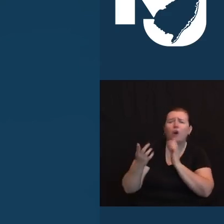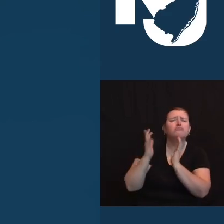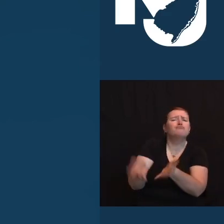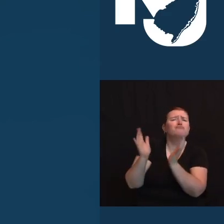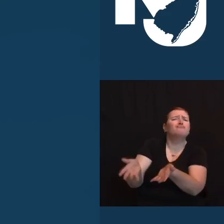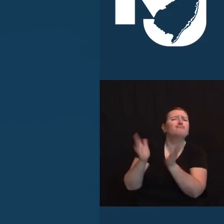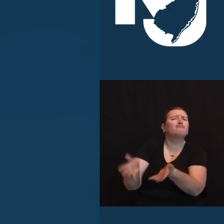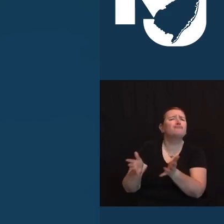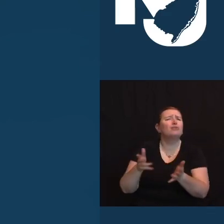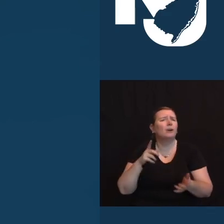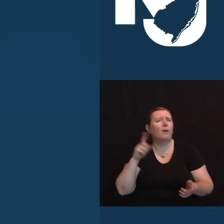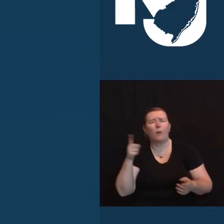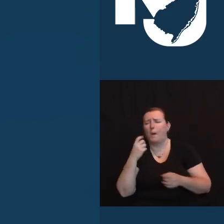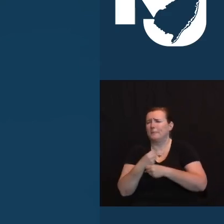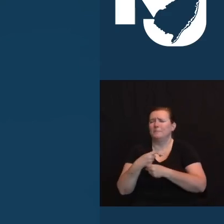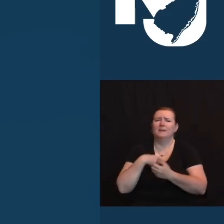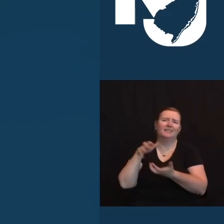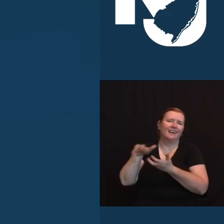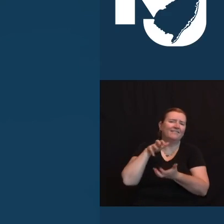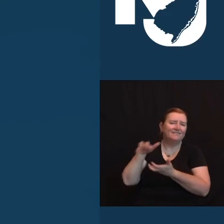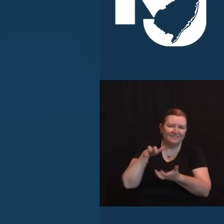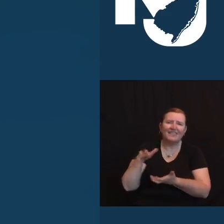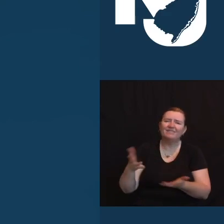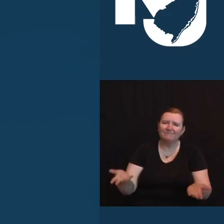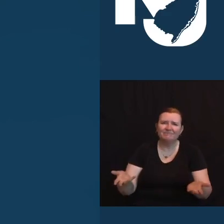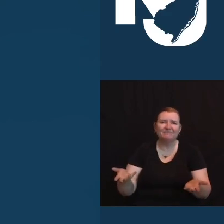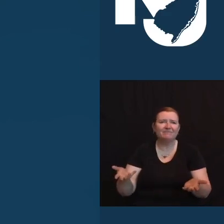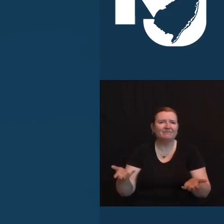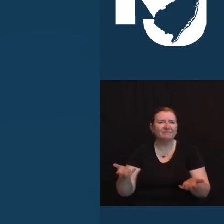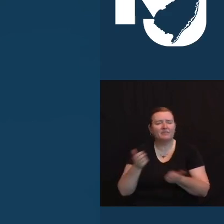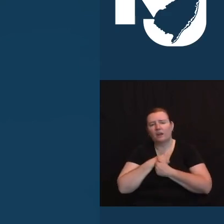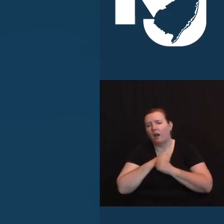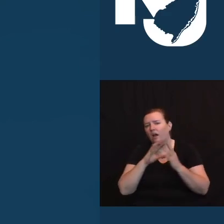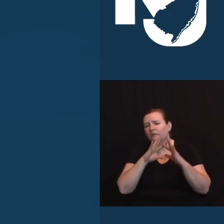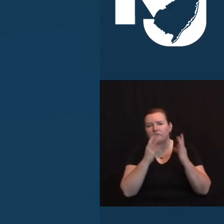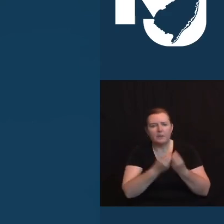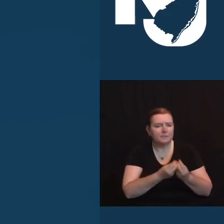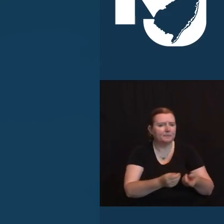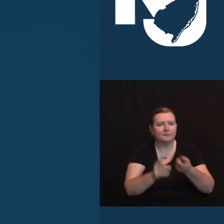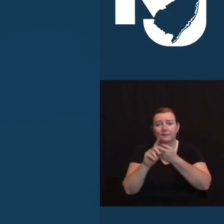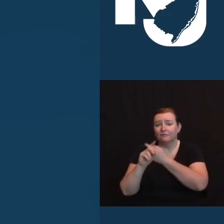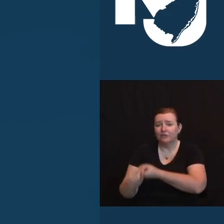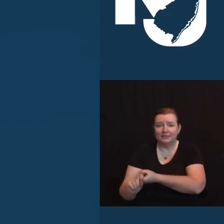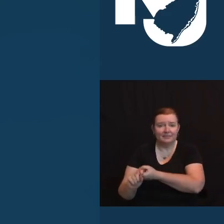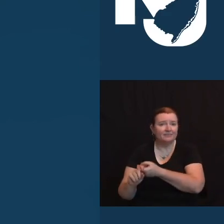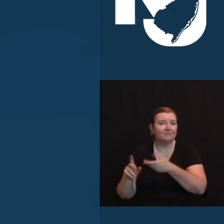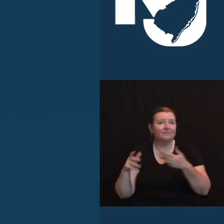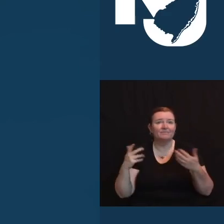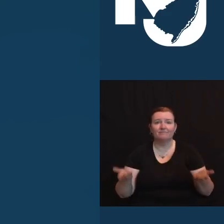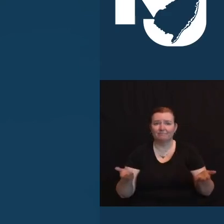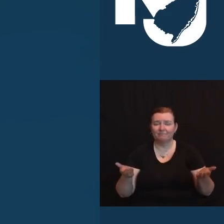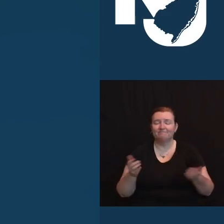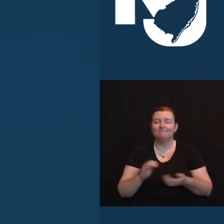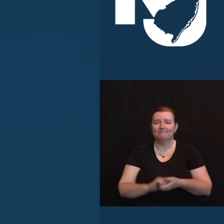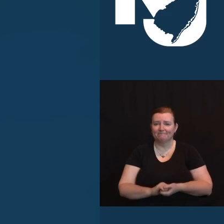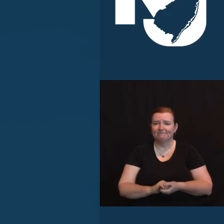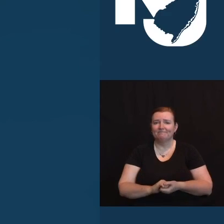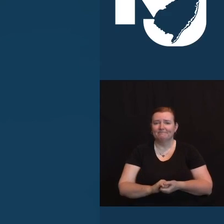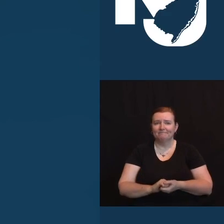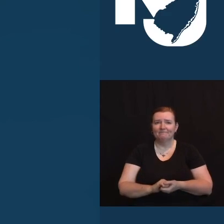he saved his longest conversations for his family and friends, whether it be in person, around a table, or over a text.